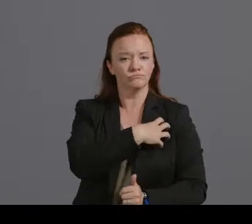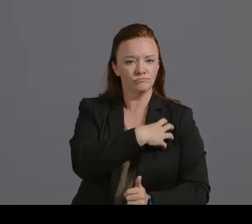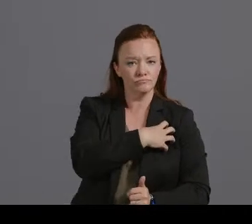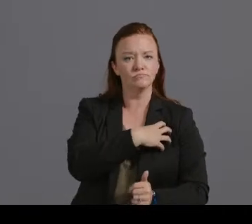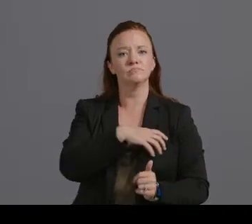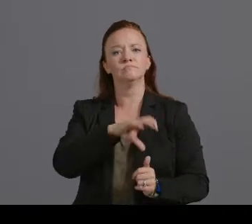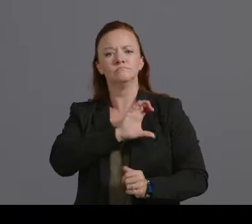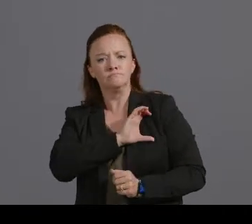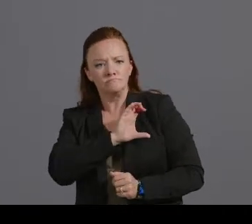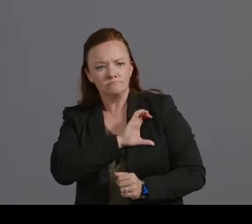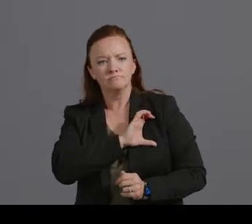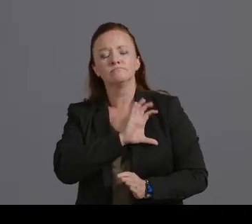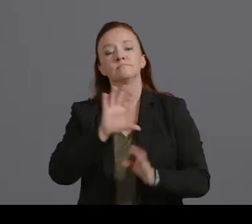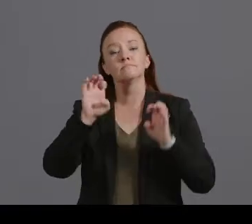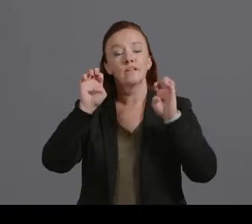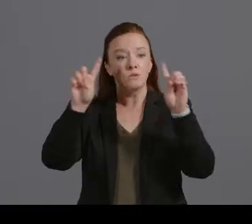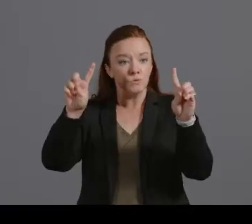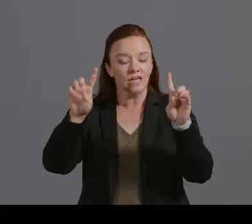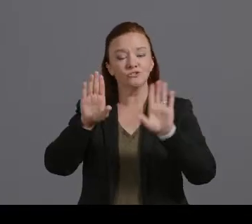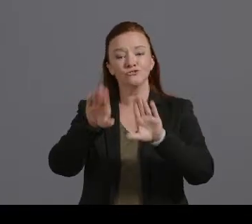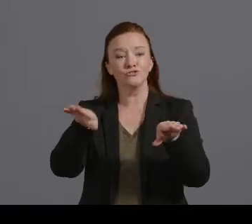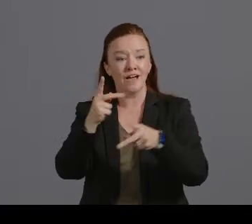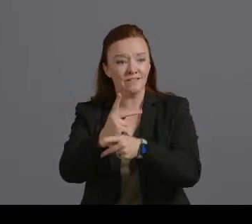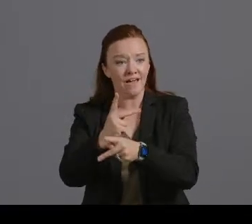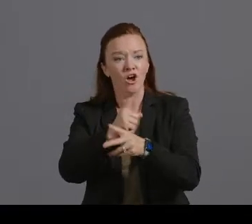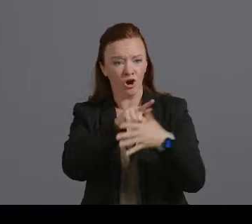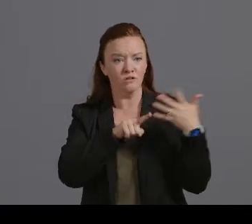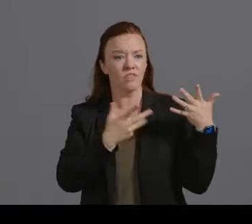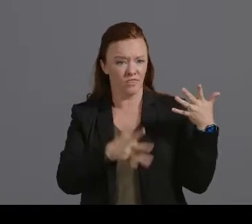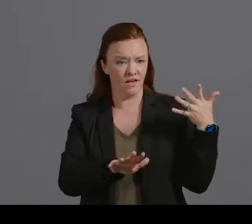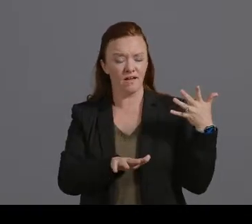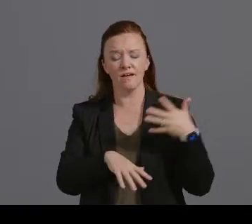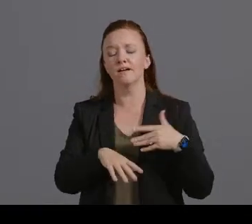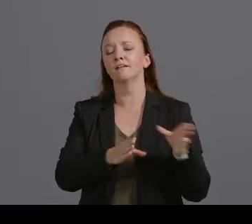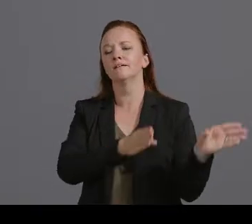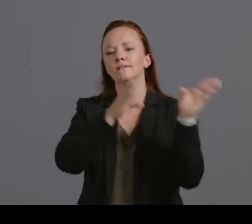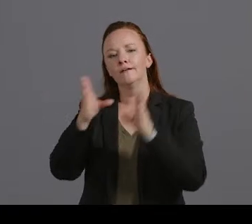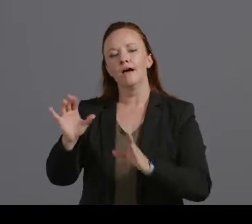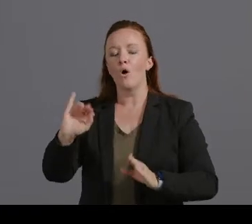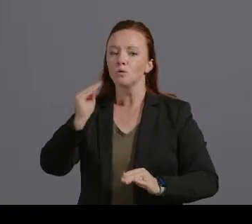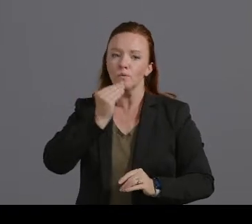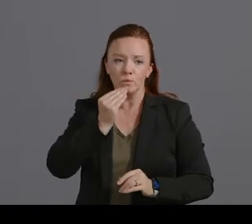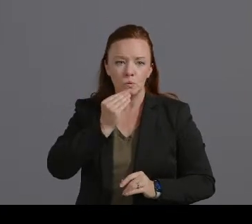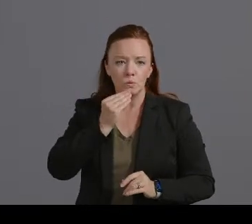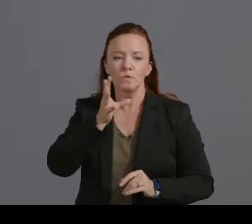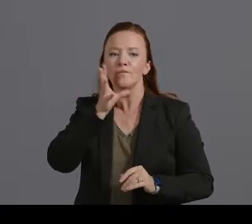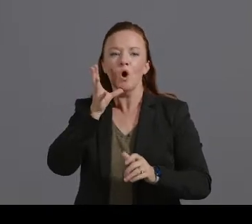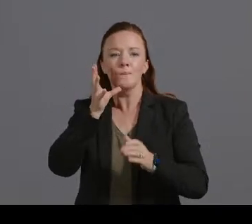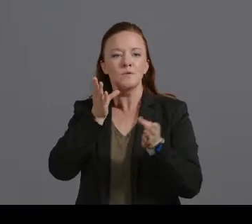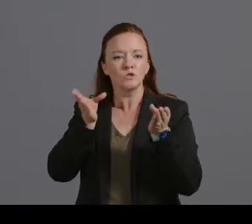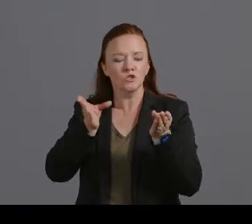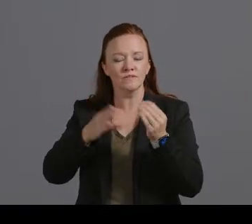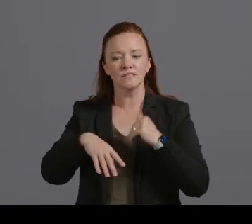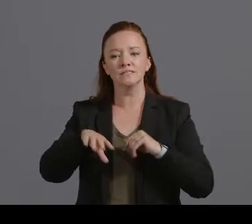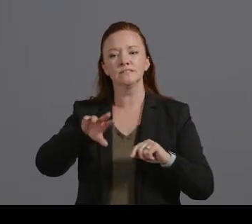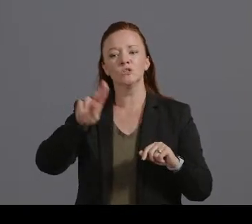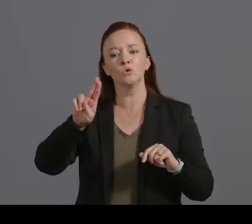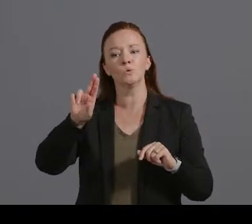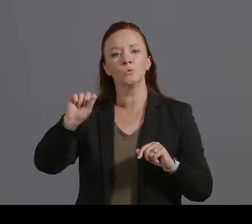our education and child care, but then it also includes food and agricultural services, the United States Postal